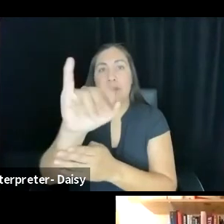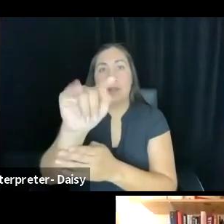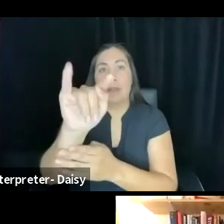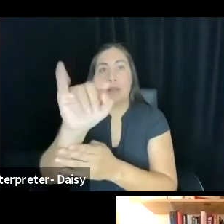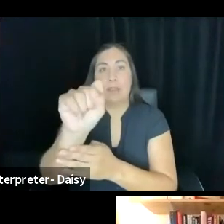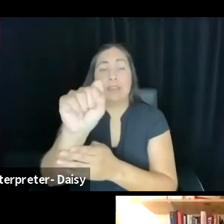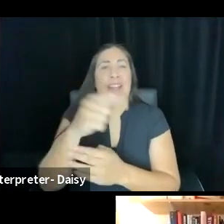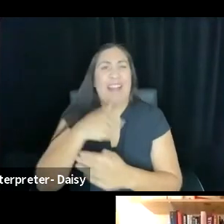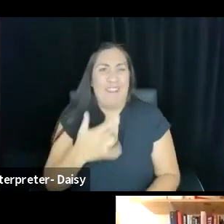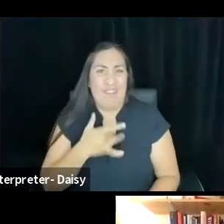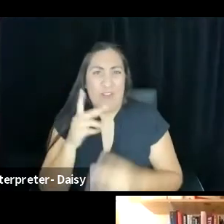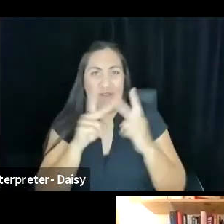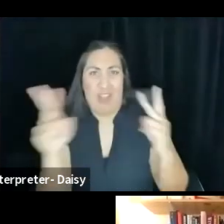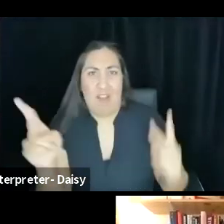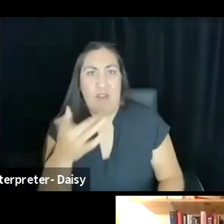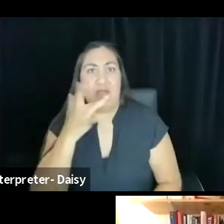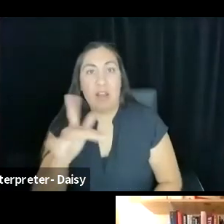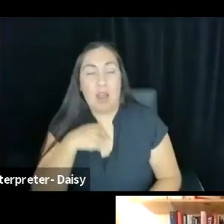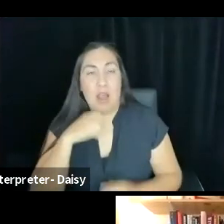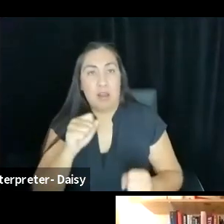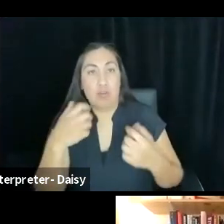from bronchitis, which is